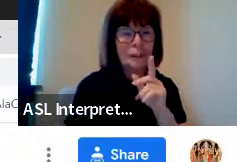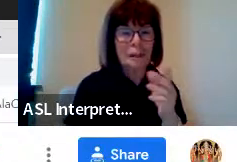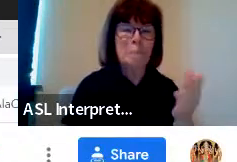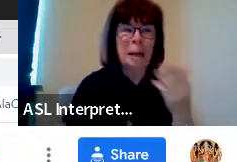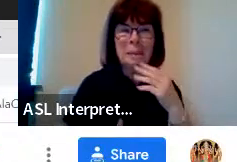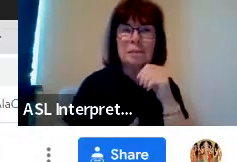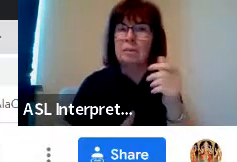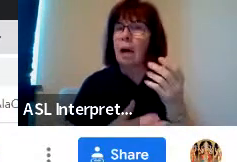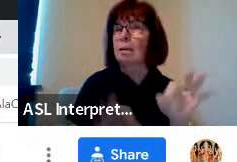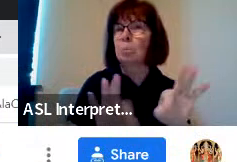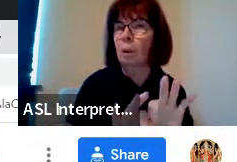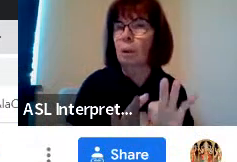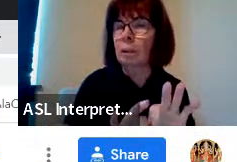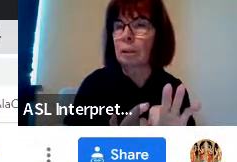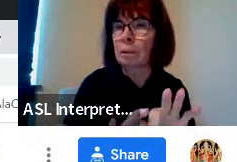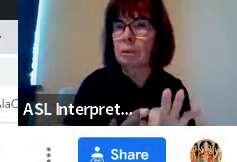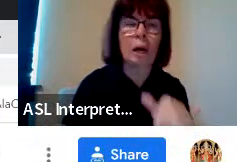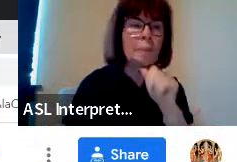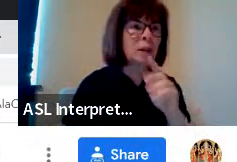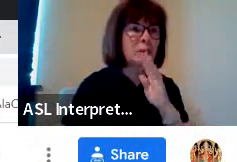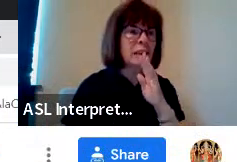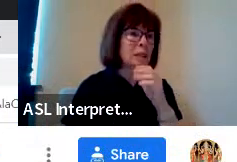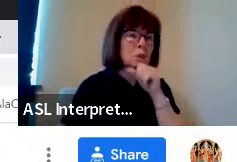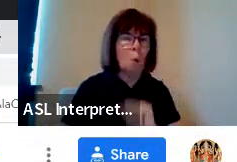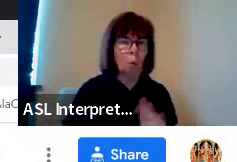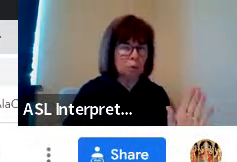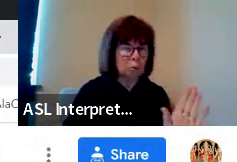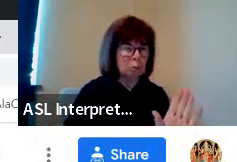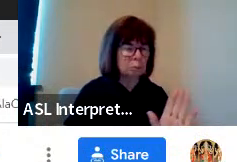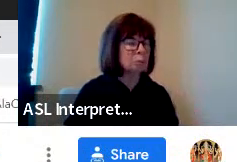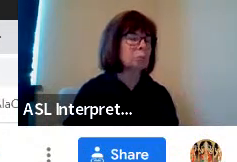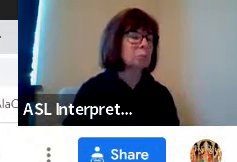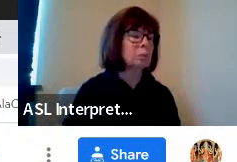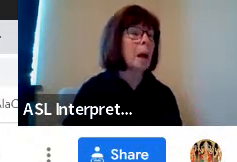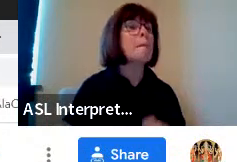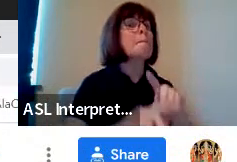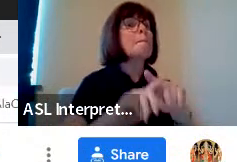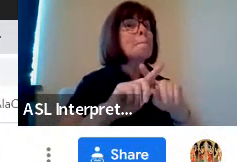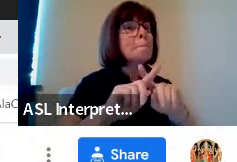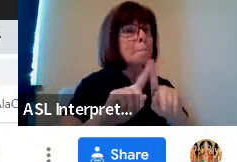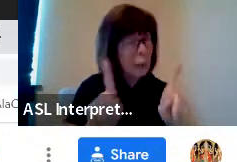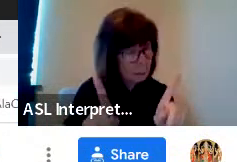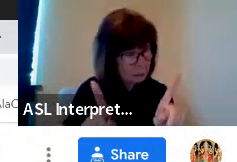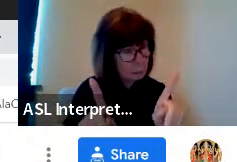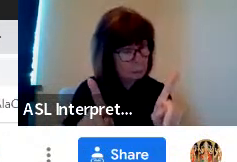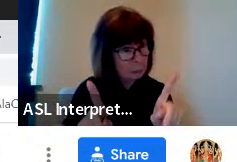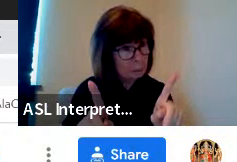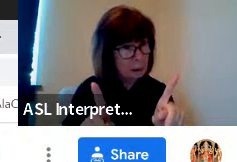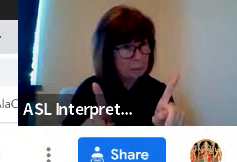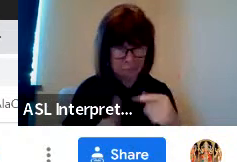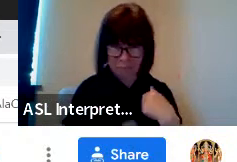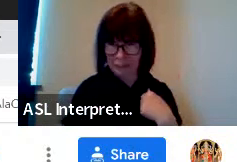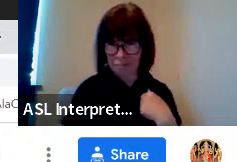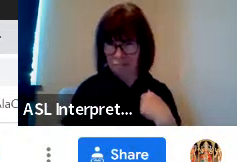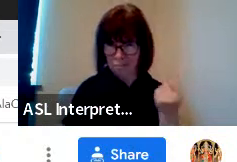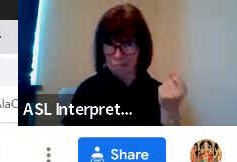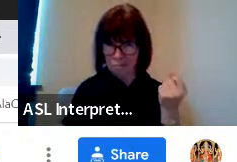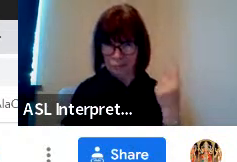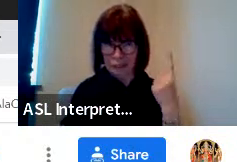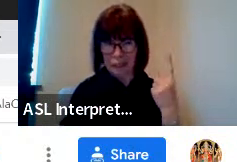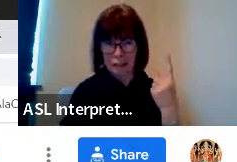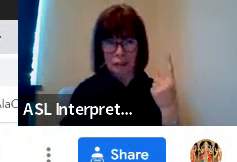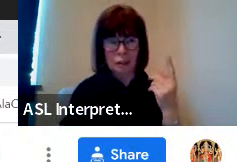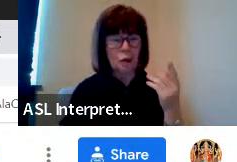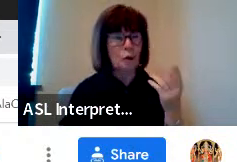irrelevant, so I'm not going to say it. It's old. But what I don't understand is, because we have so much